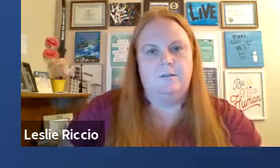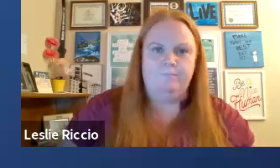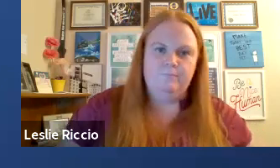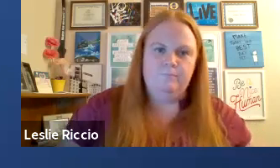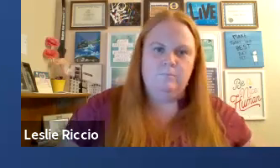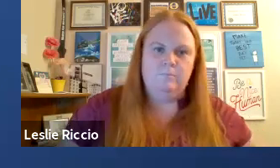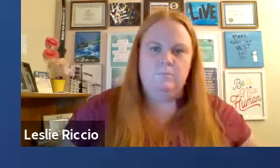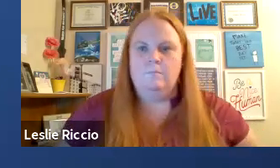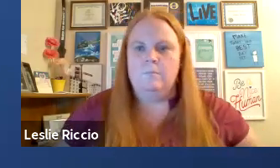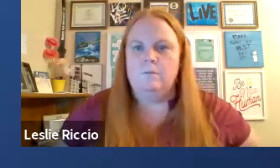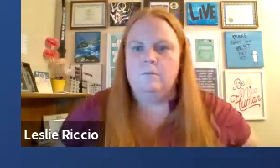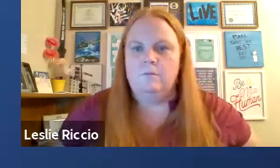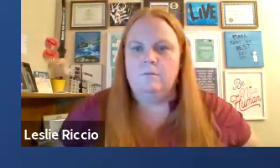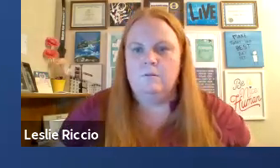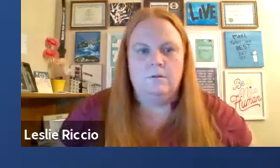ask.